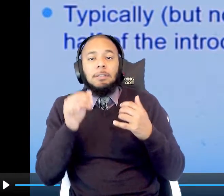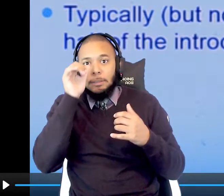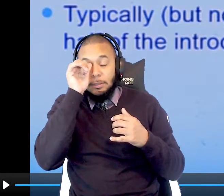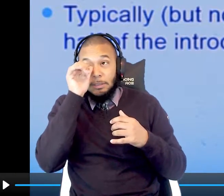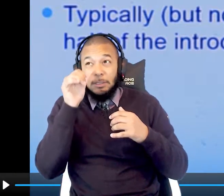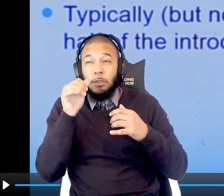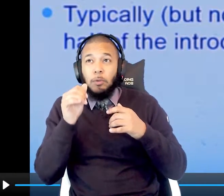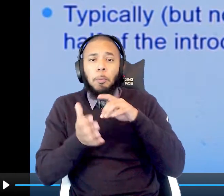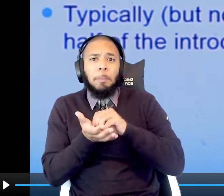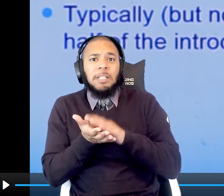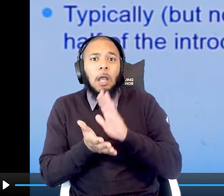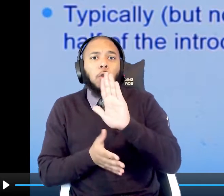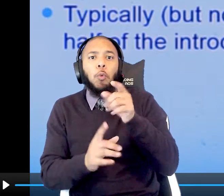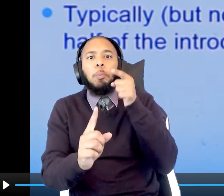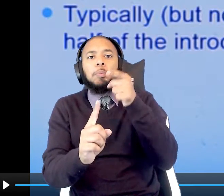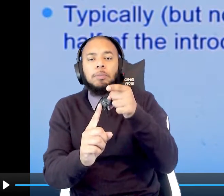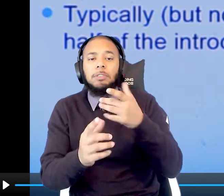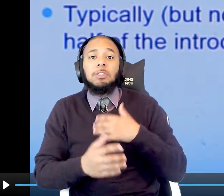in terms of what because